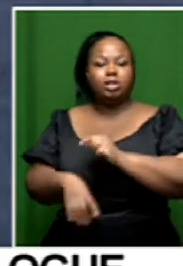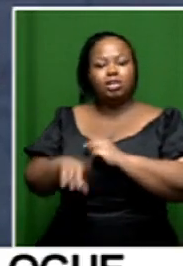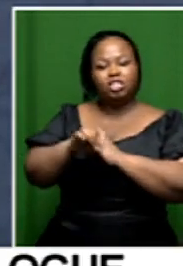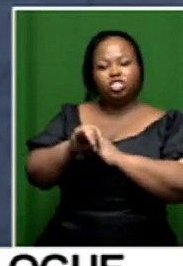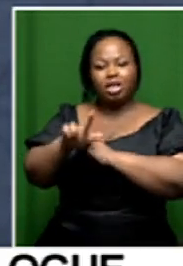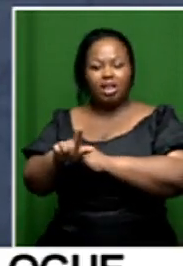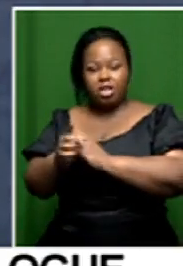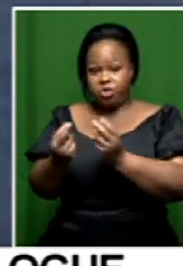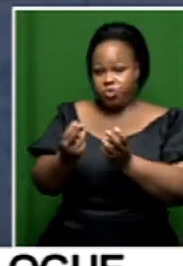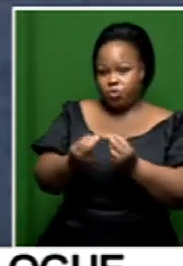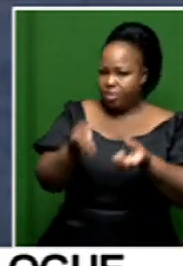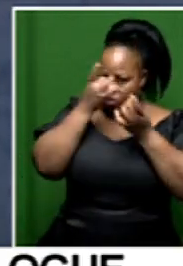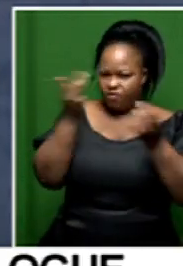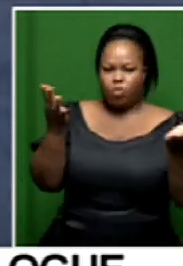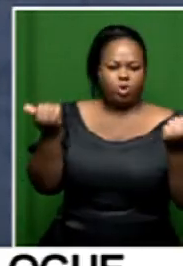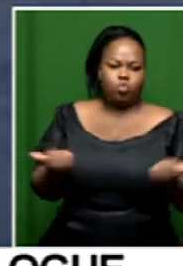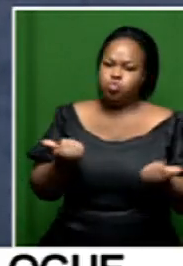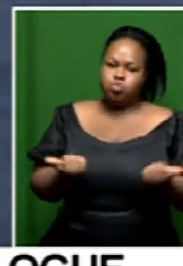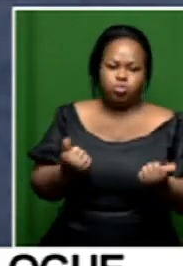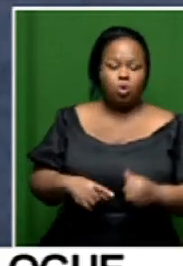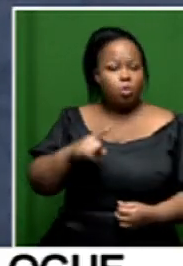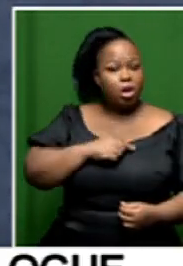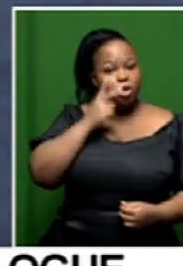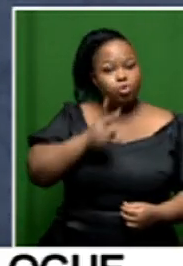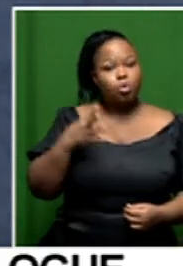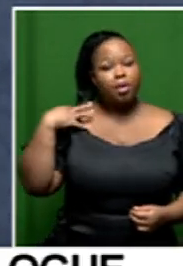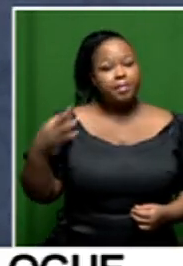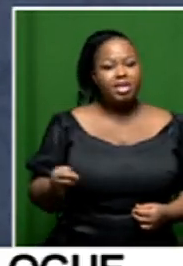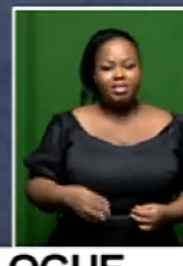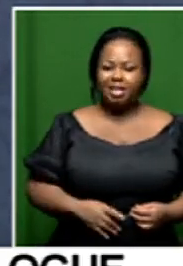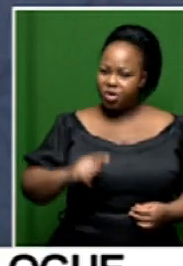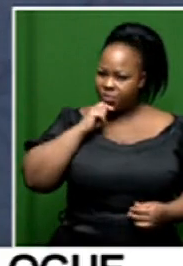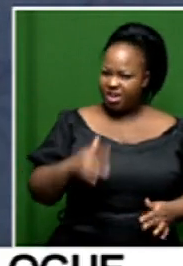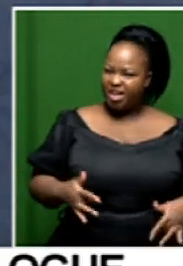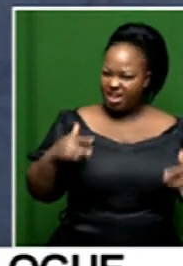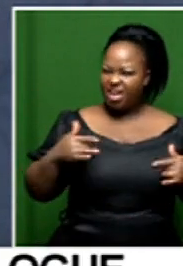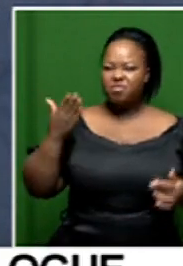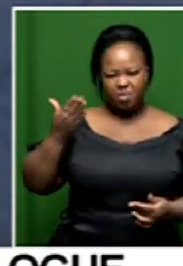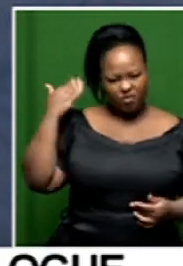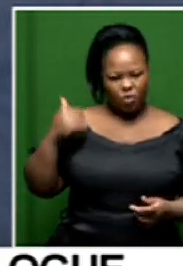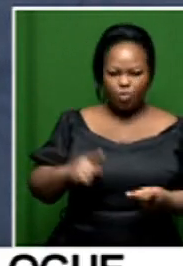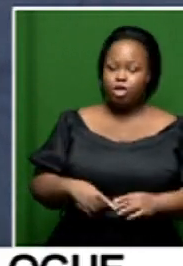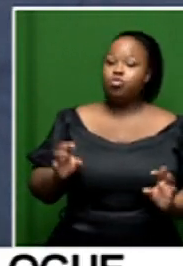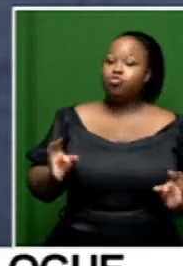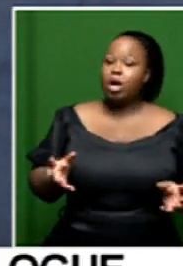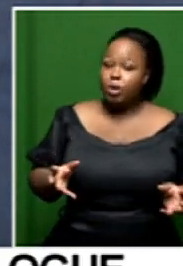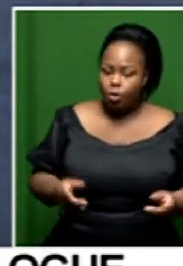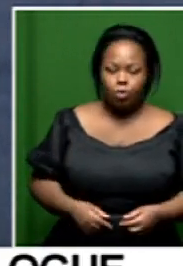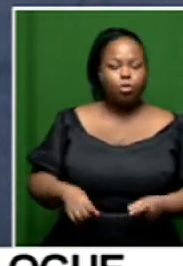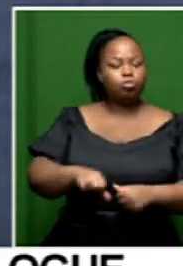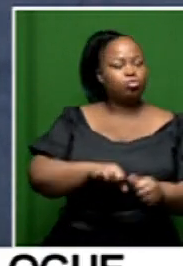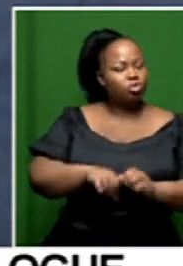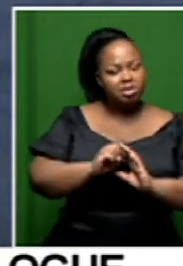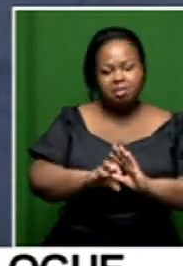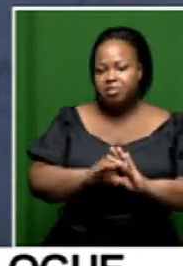domains. The message is out there. You saw our minister on Morning Live previously. We're on radio most of the time. We're on social